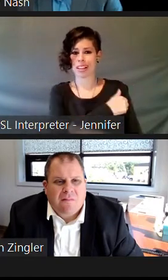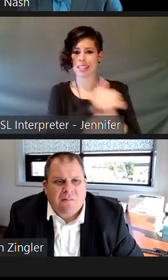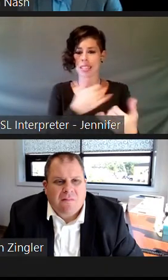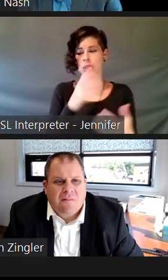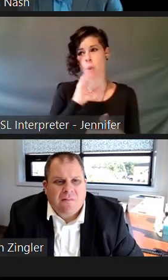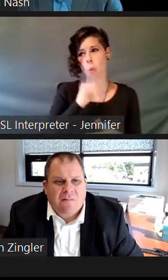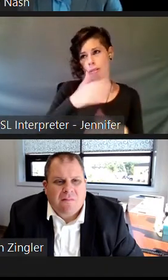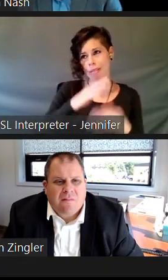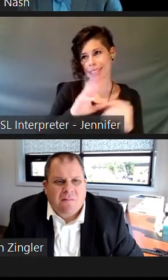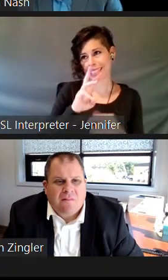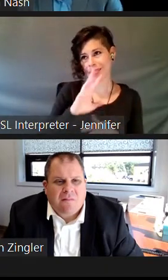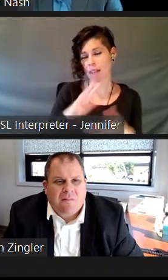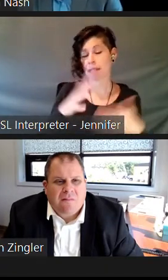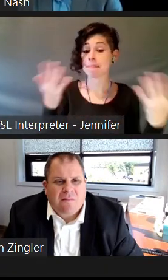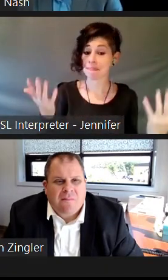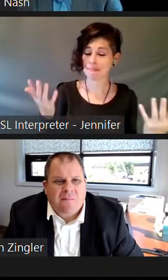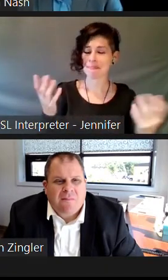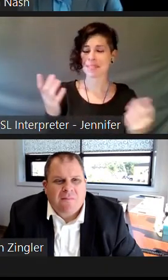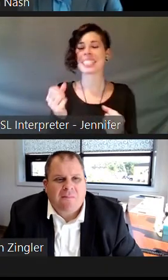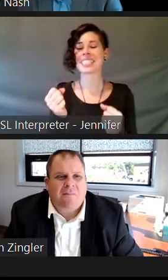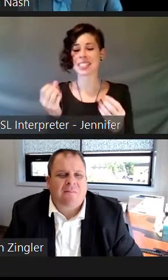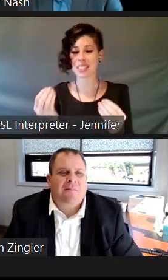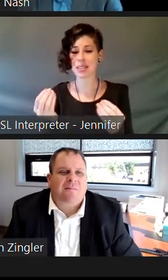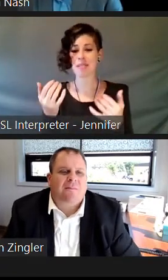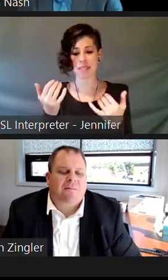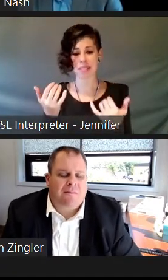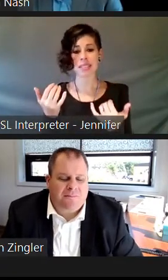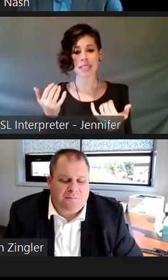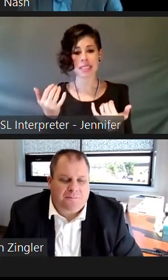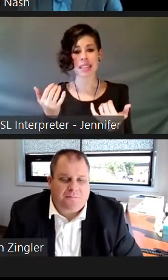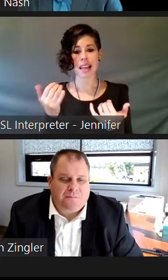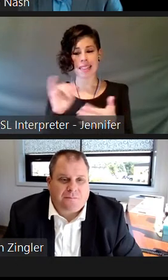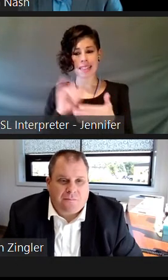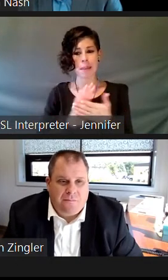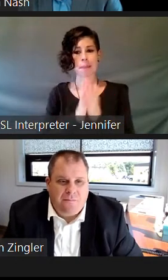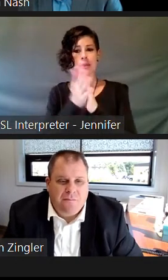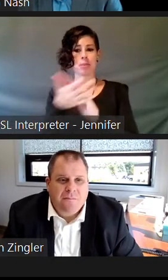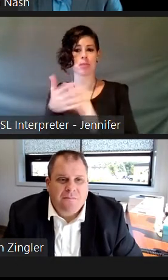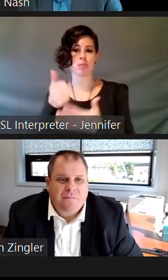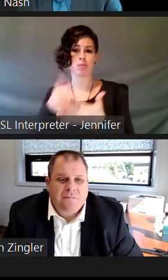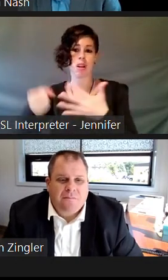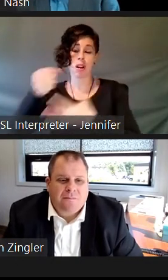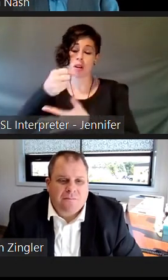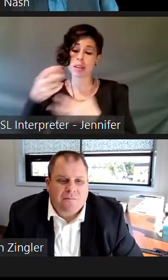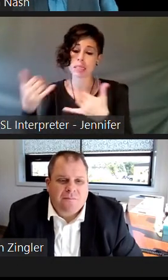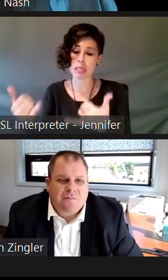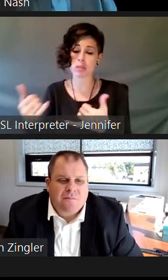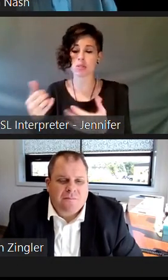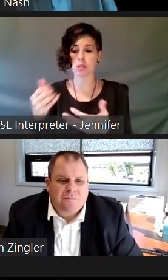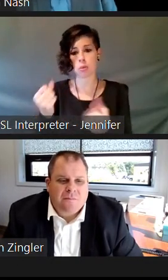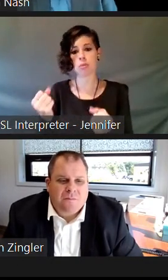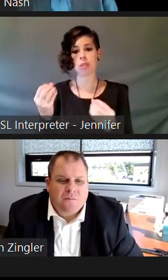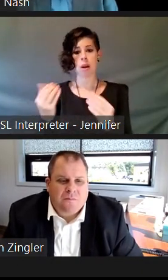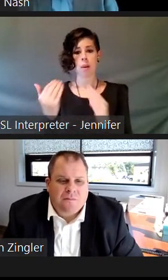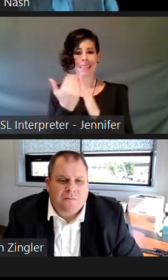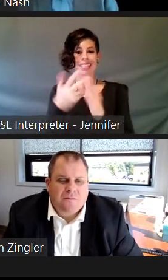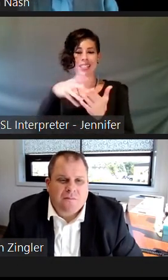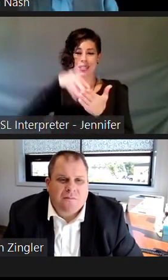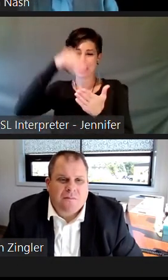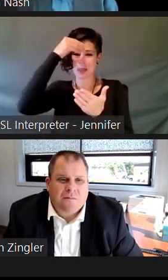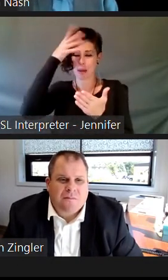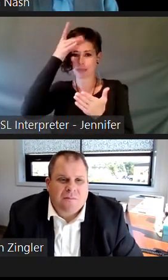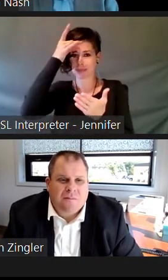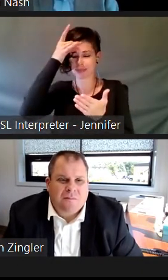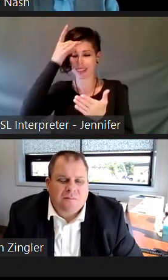65. And so that becomes our priority. And a lot of these lessons learned of how we were able